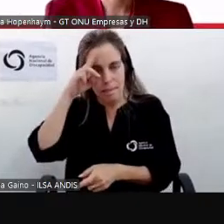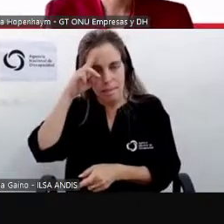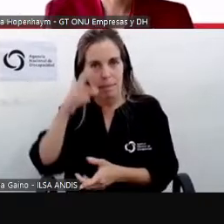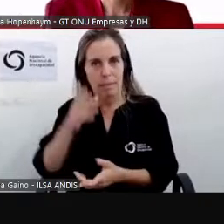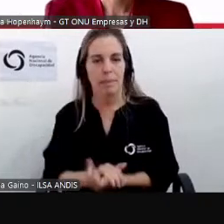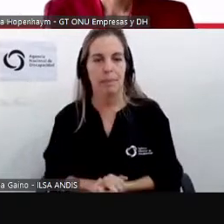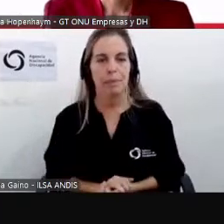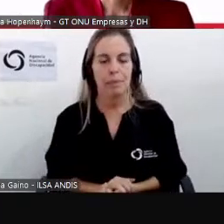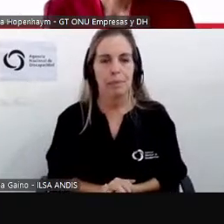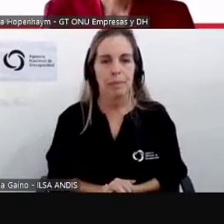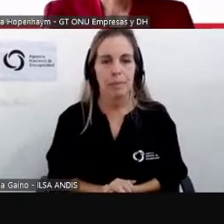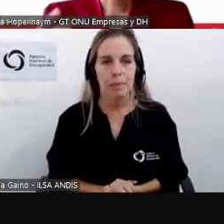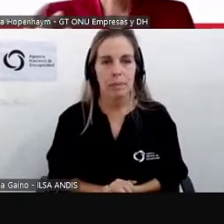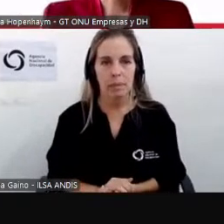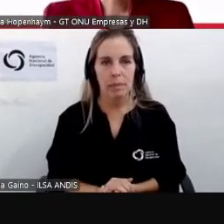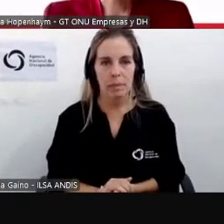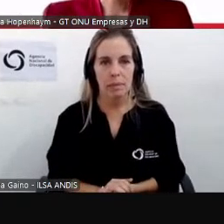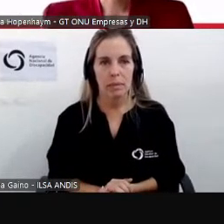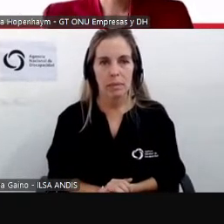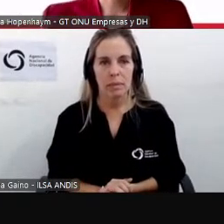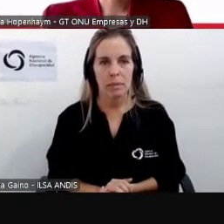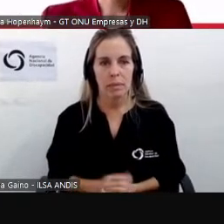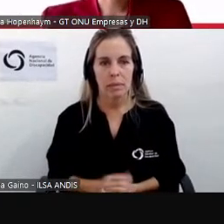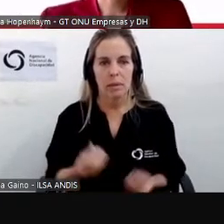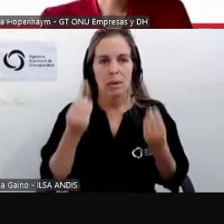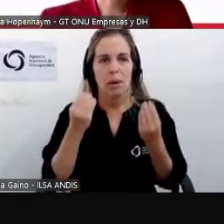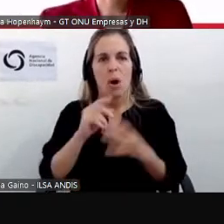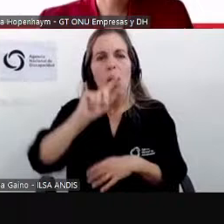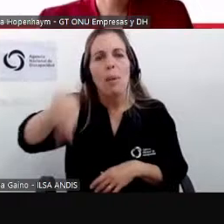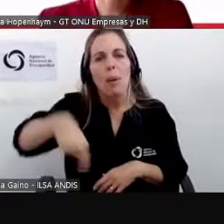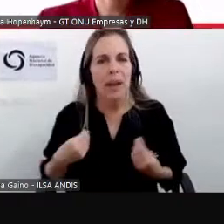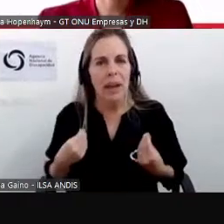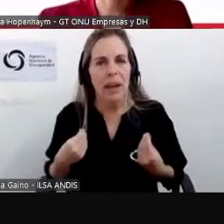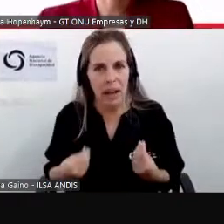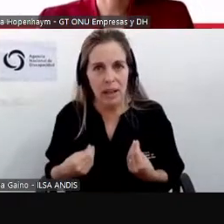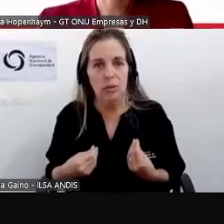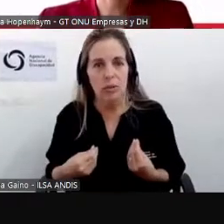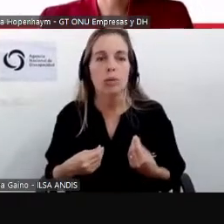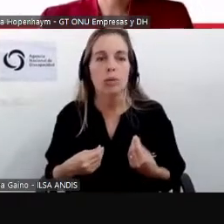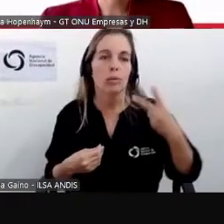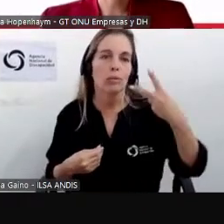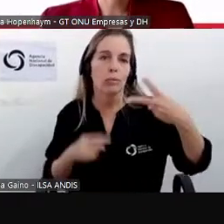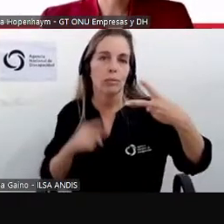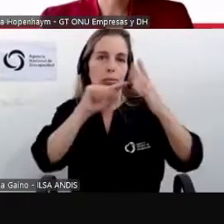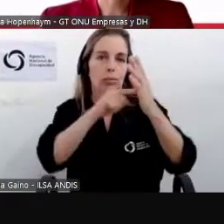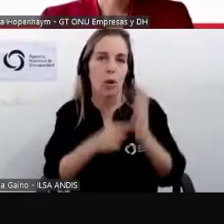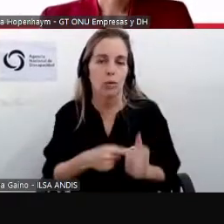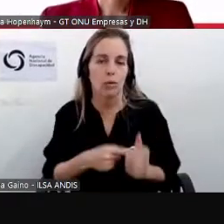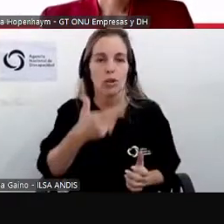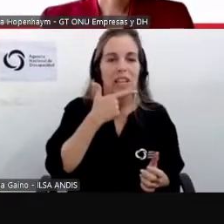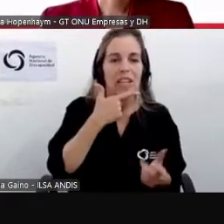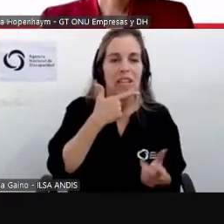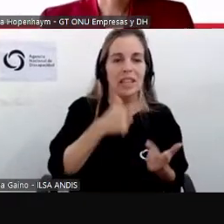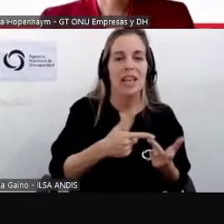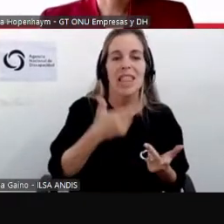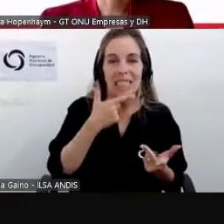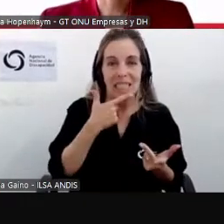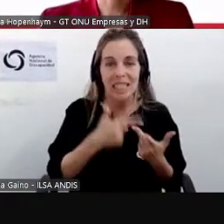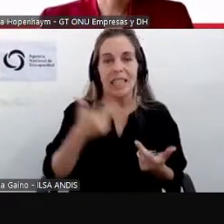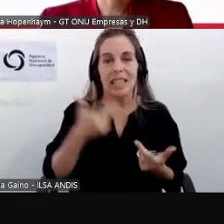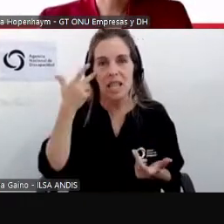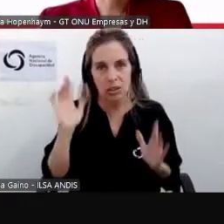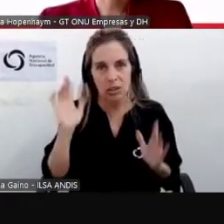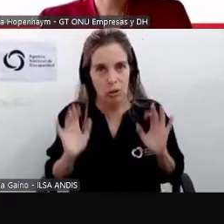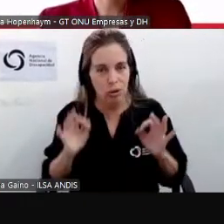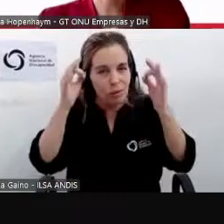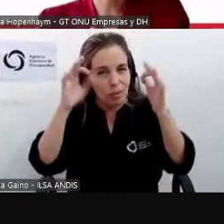of the original companies. Like human trafficking is not possible here because migrations are quite limited and they're restricted to an area that is not at risk. But this company also is from others, and it may be a risk of human trafficking across the